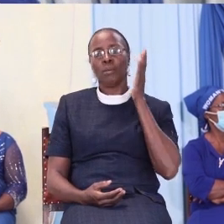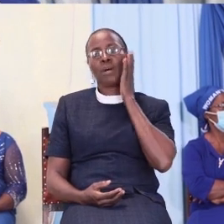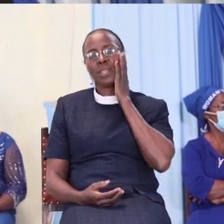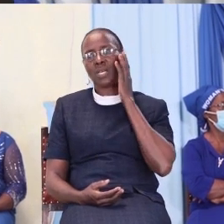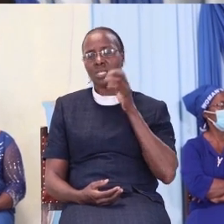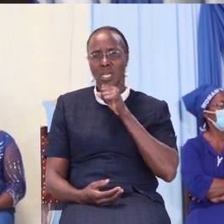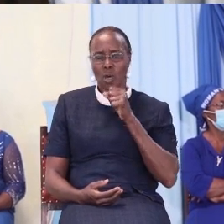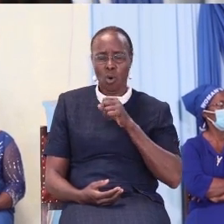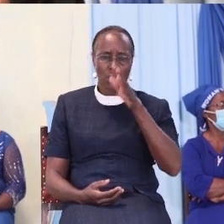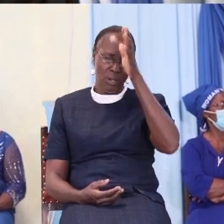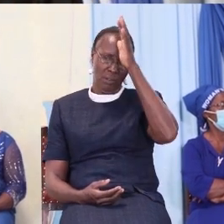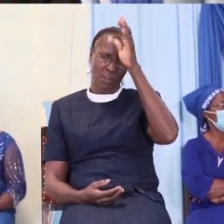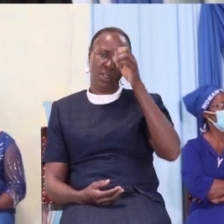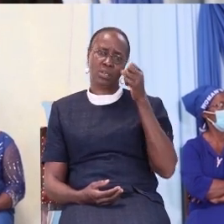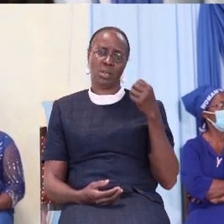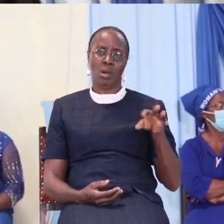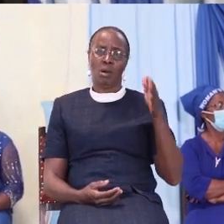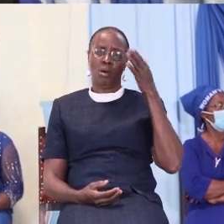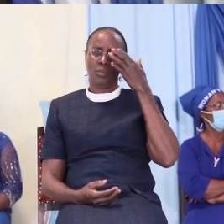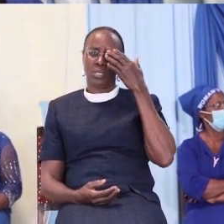fathers that we all know: Abraham,